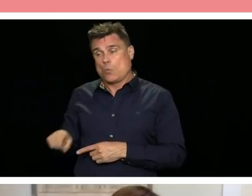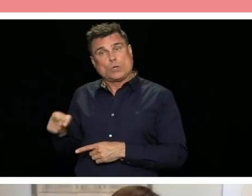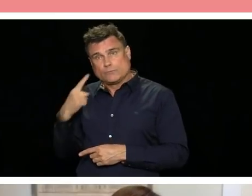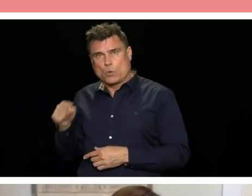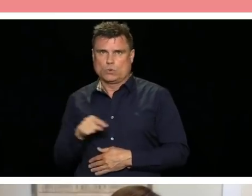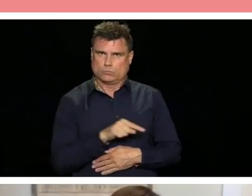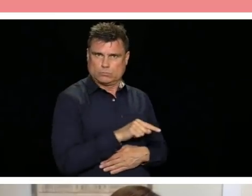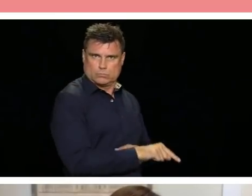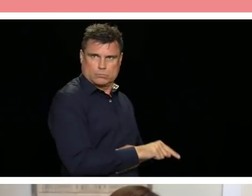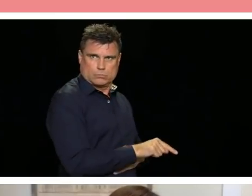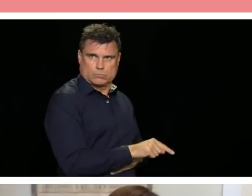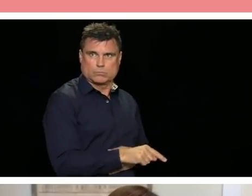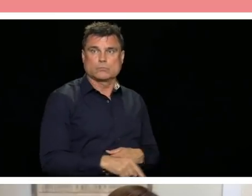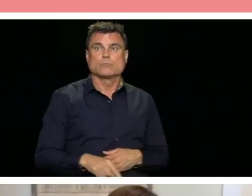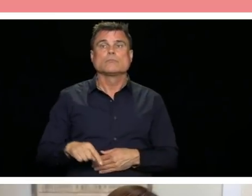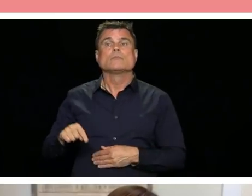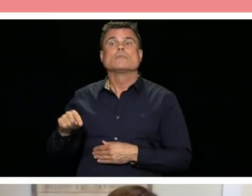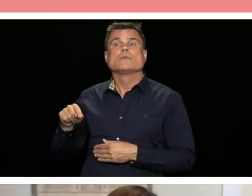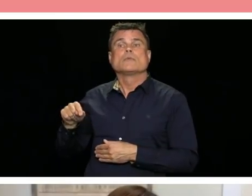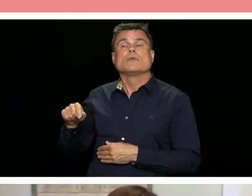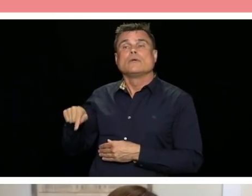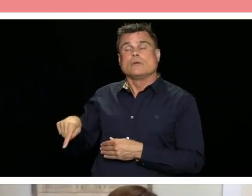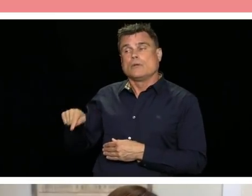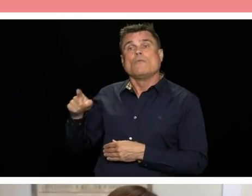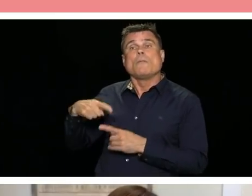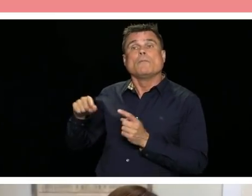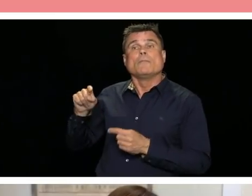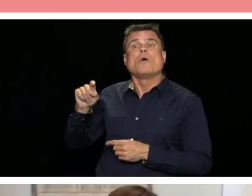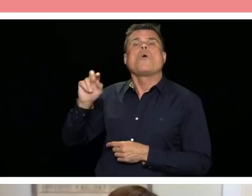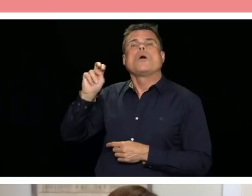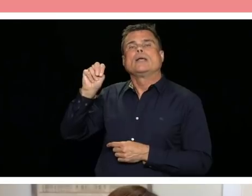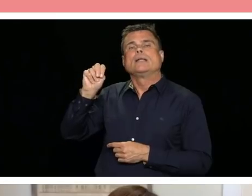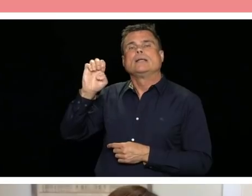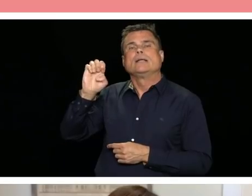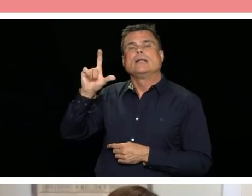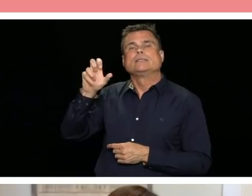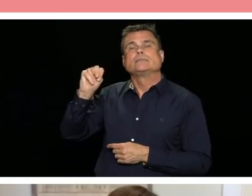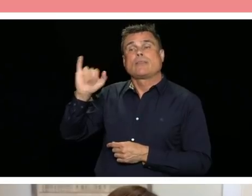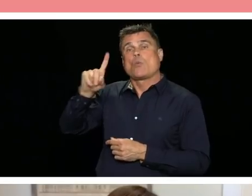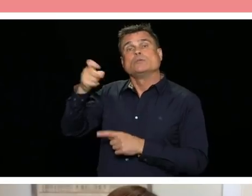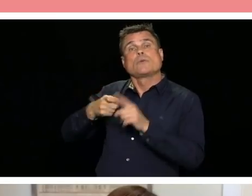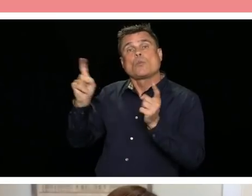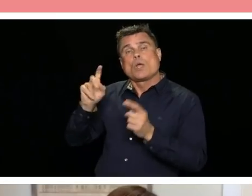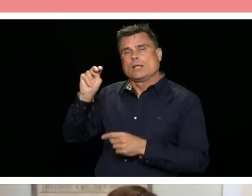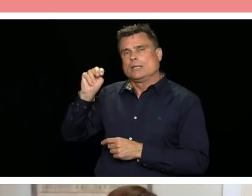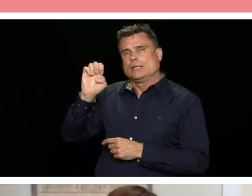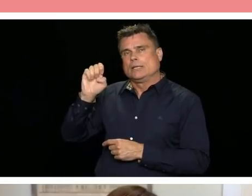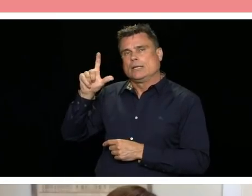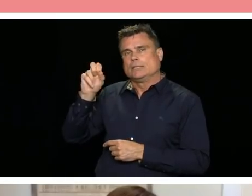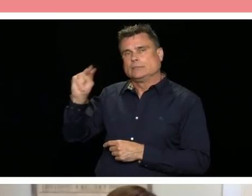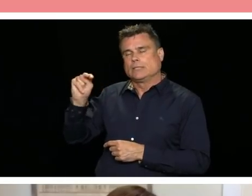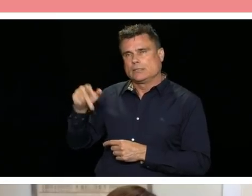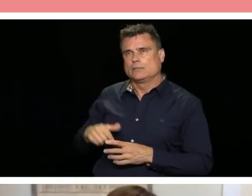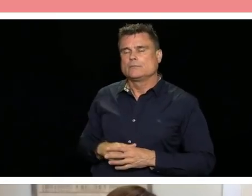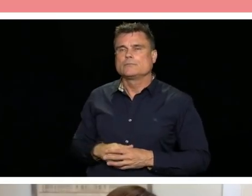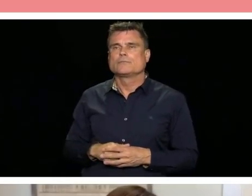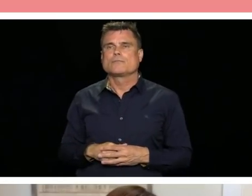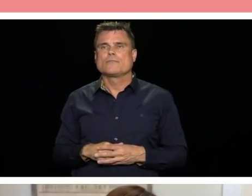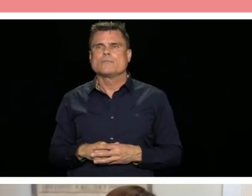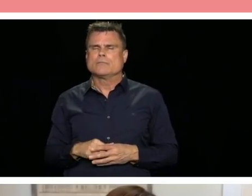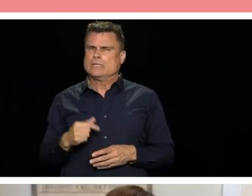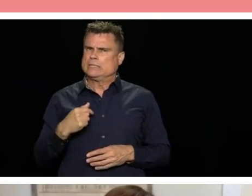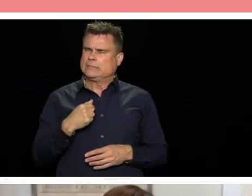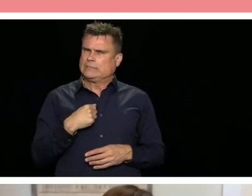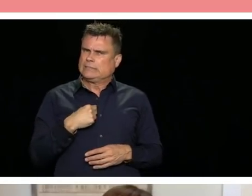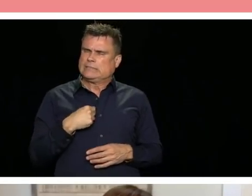Will you continue the TEF funding through this restartup process? I am very concerned about the extra cleaning